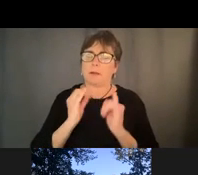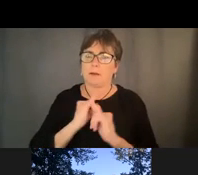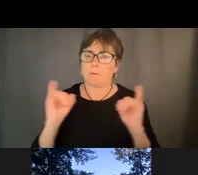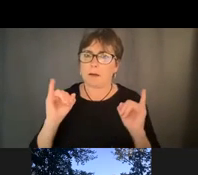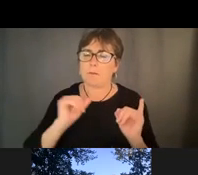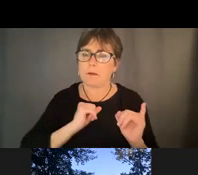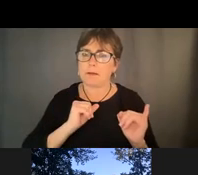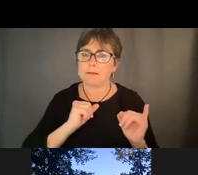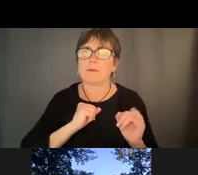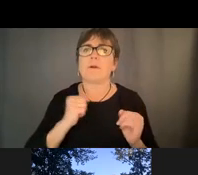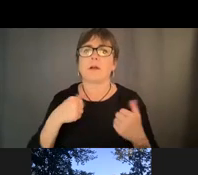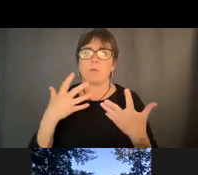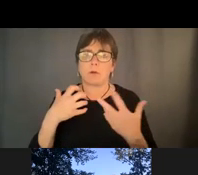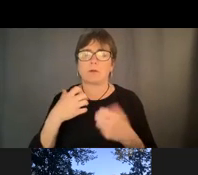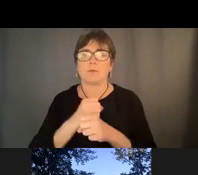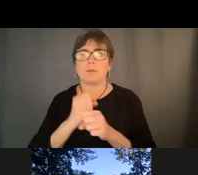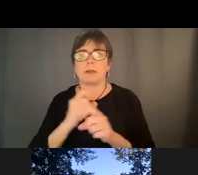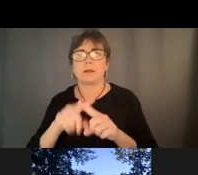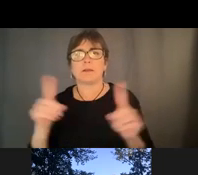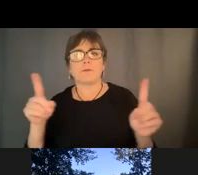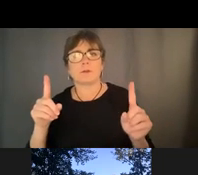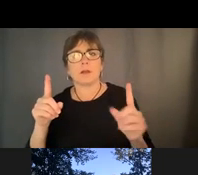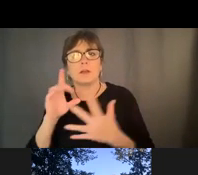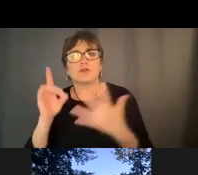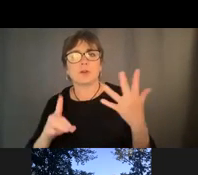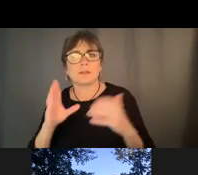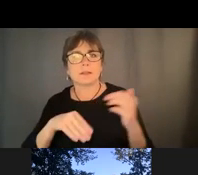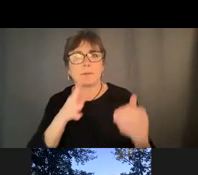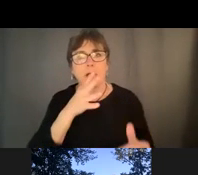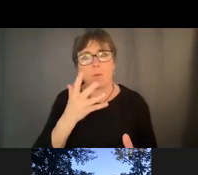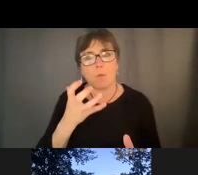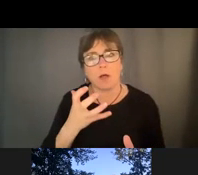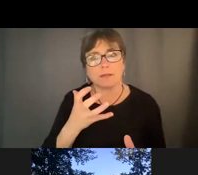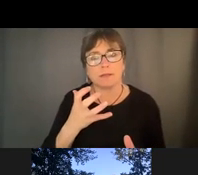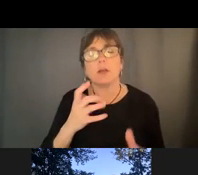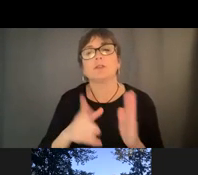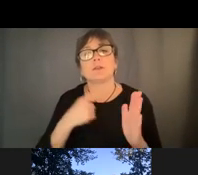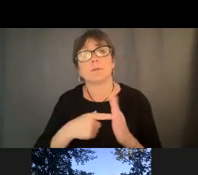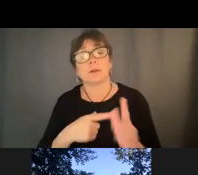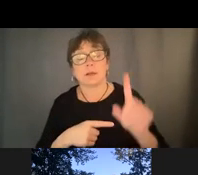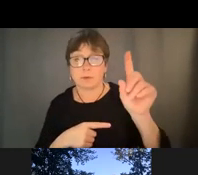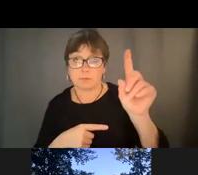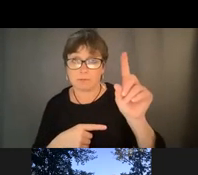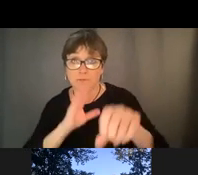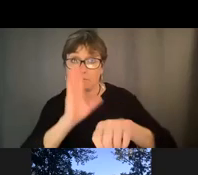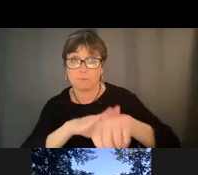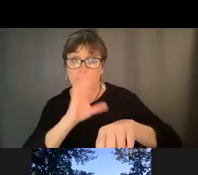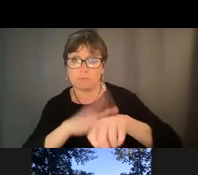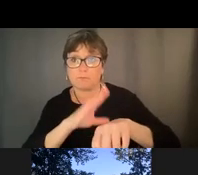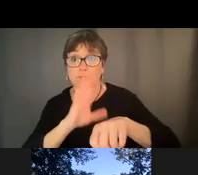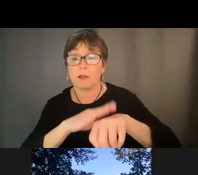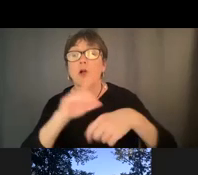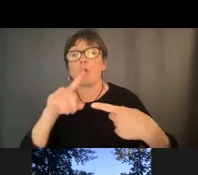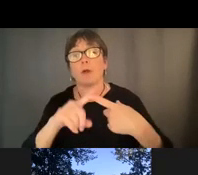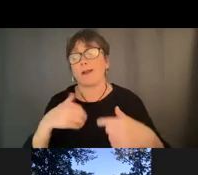make different choices than she wanted me to make. And I had to like kind of put her in check as a young 20 something to say,